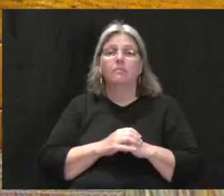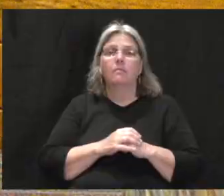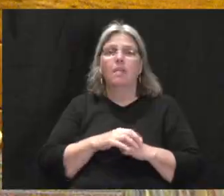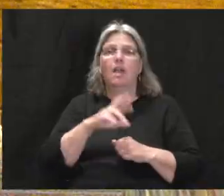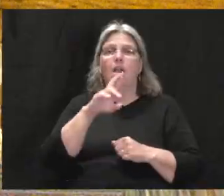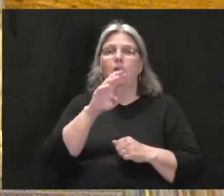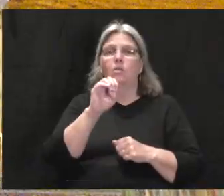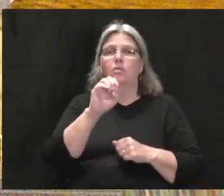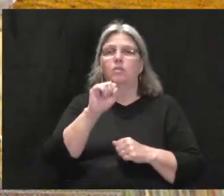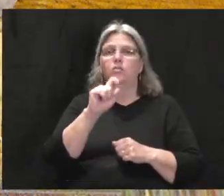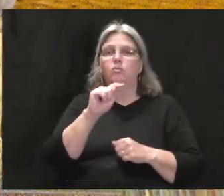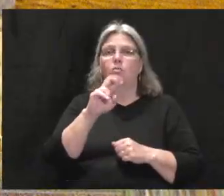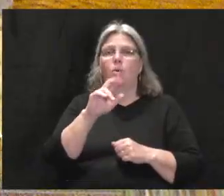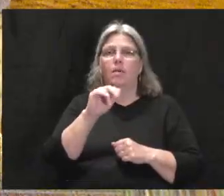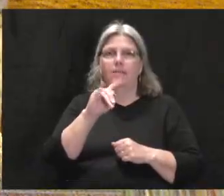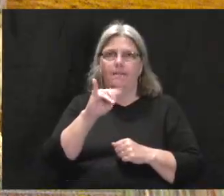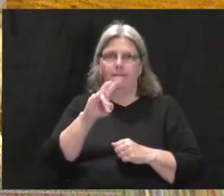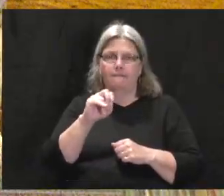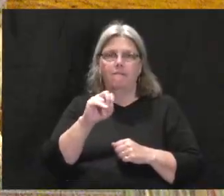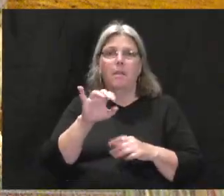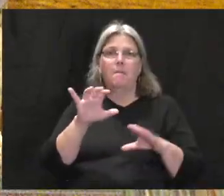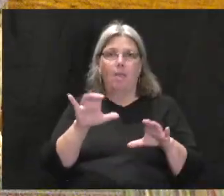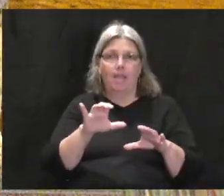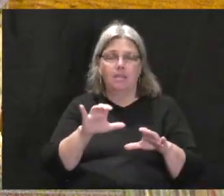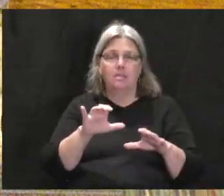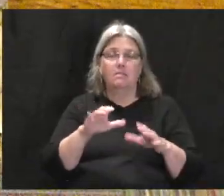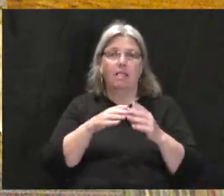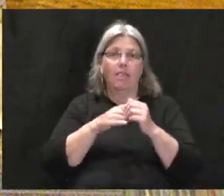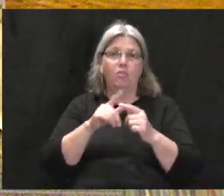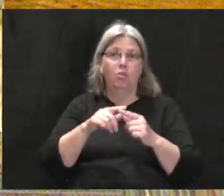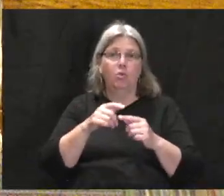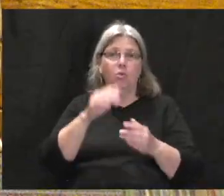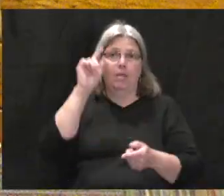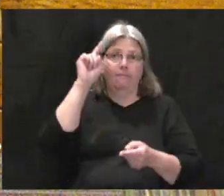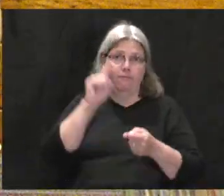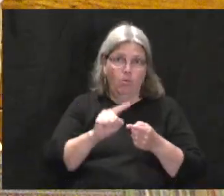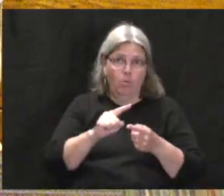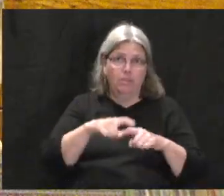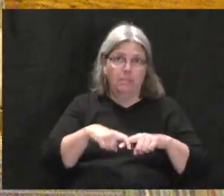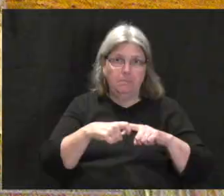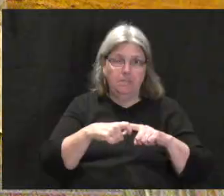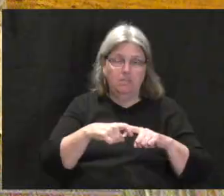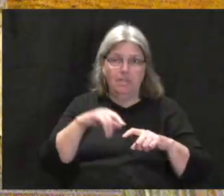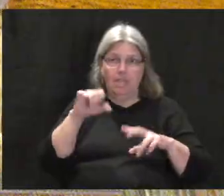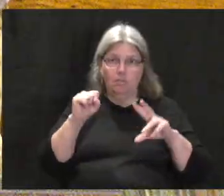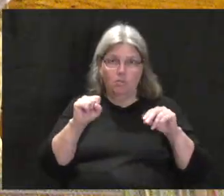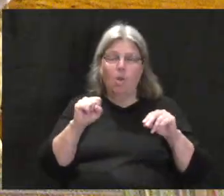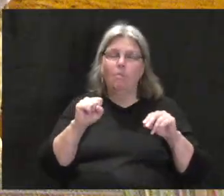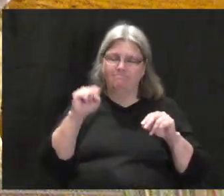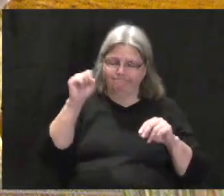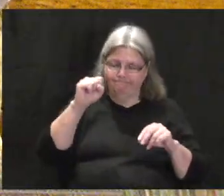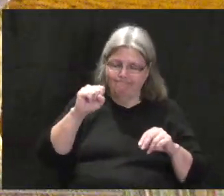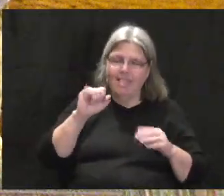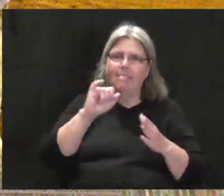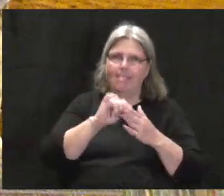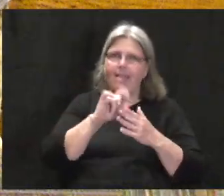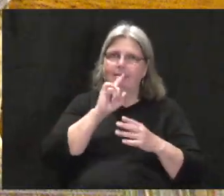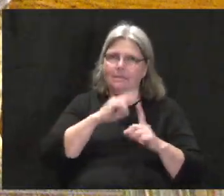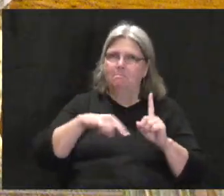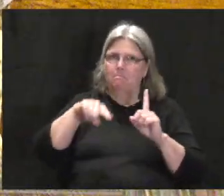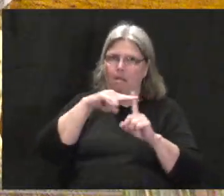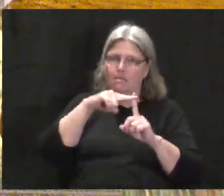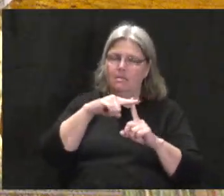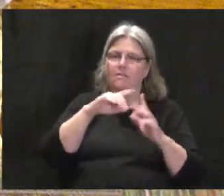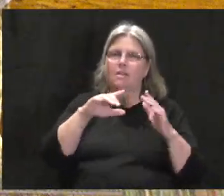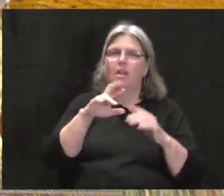Restorative practices might be better implemented if we started, and again, this is the feeling of the group. Restorative practices might be better implemented if